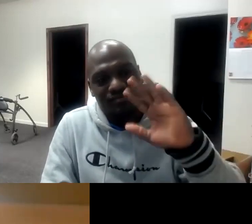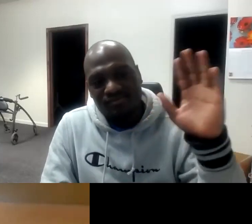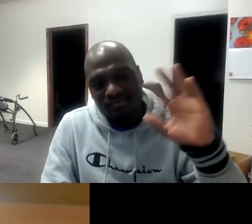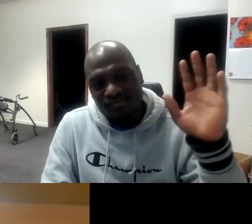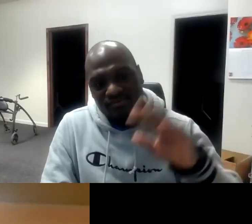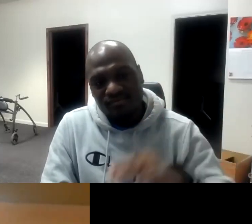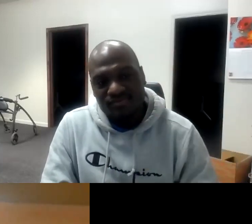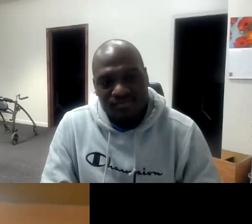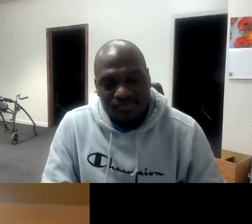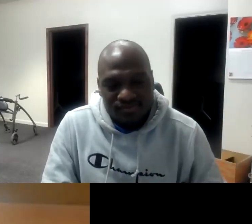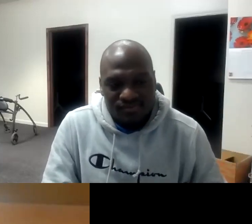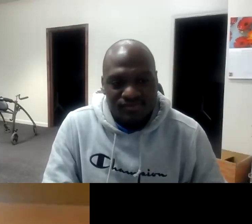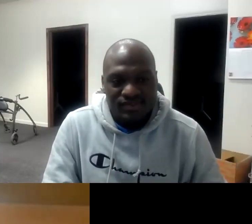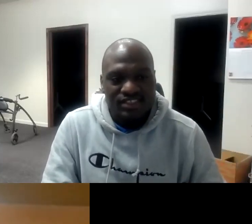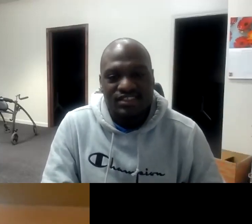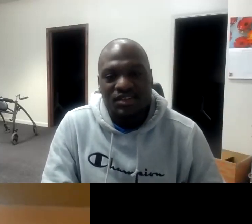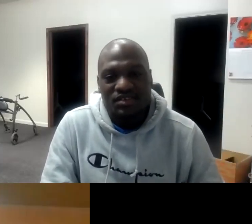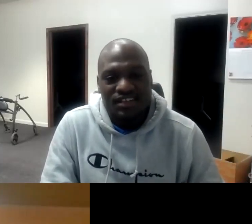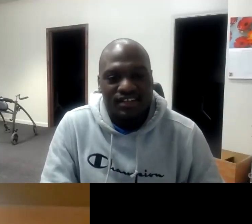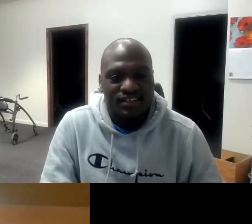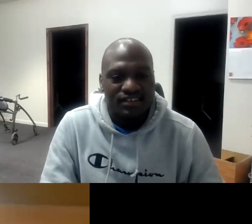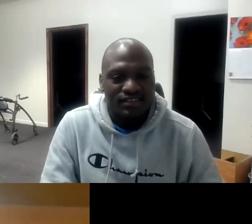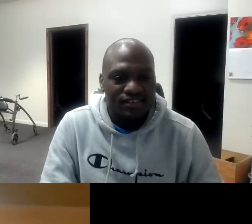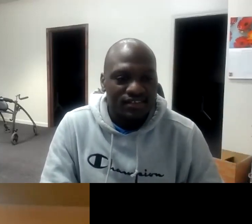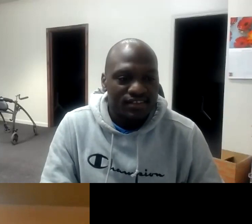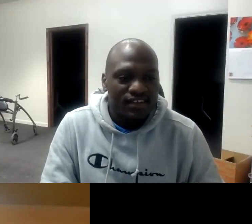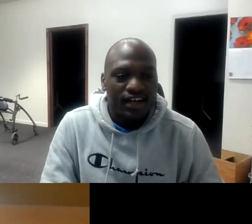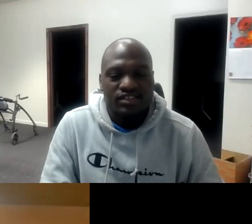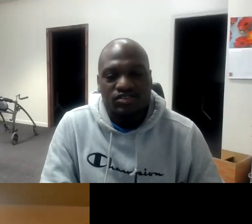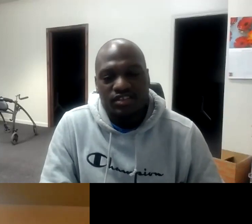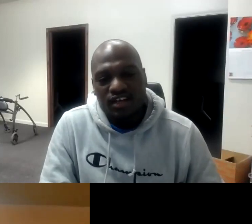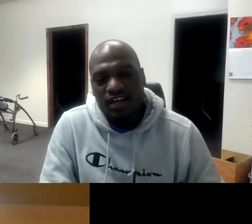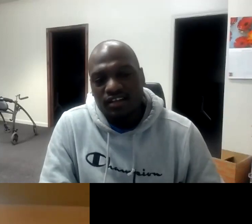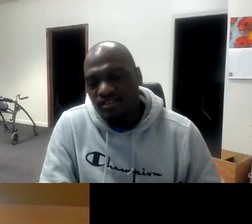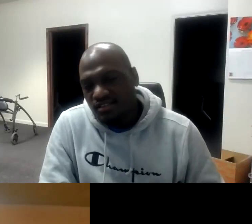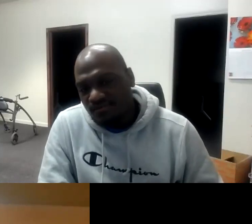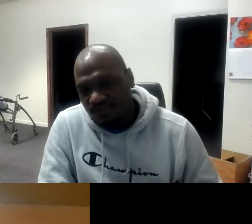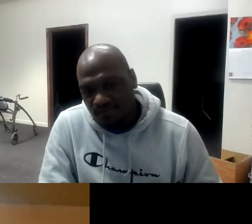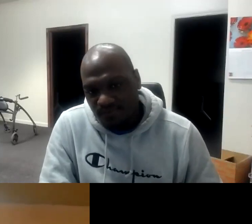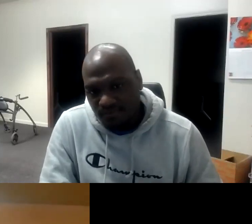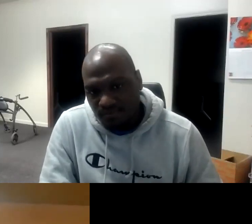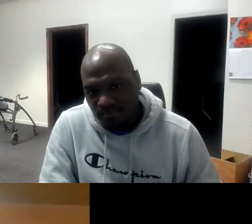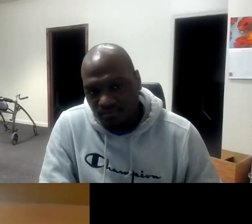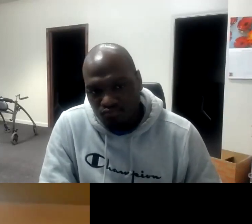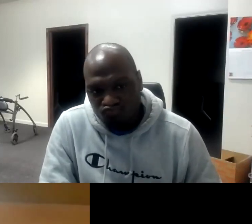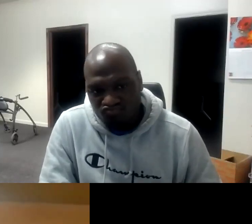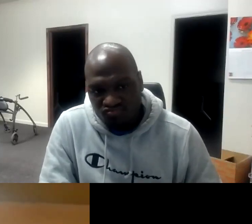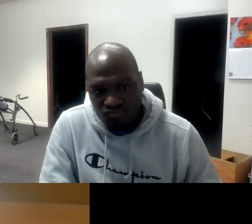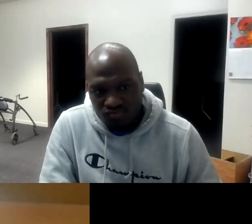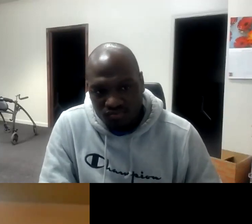now, Katrina. She's still connecting. Hi, Katrina. Hi, Alicia.